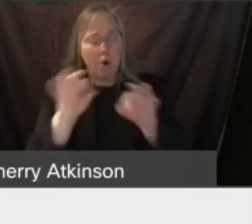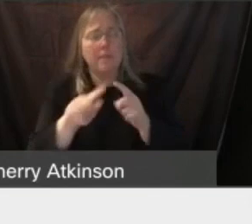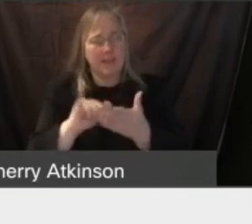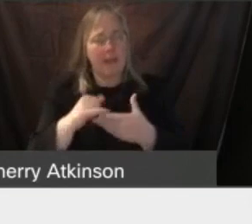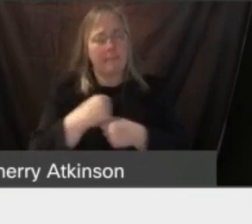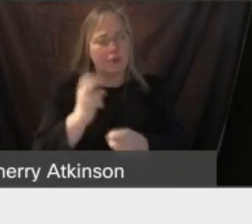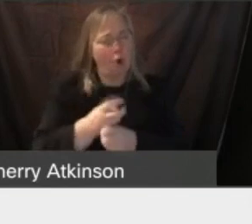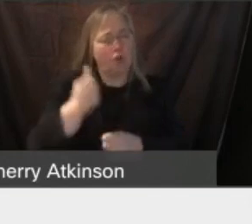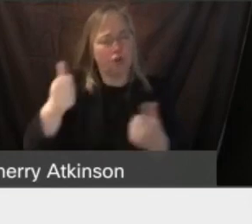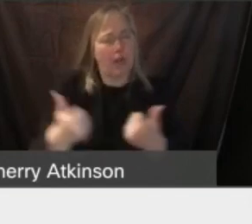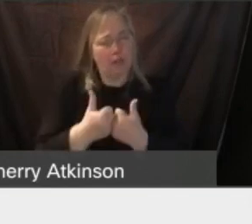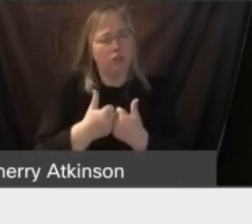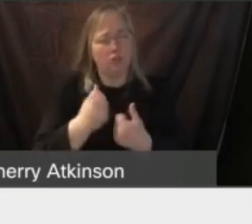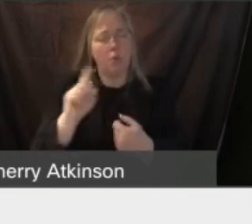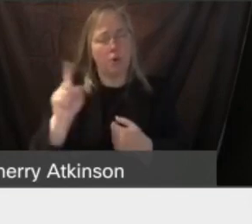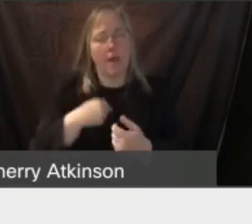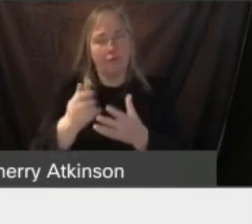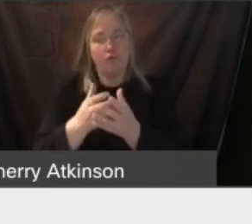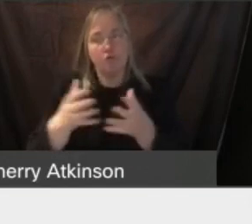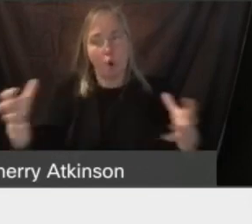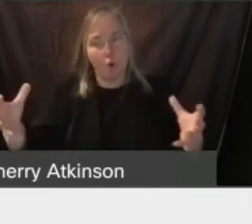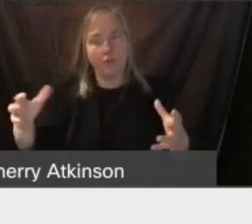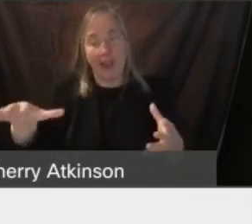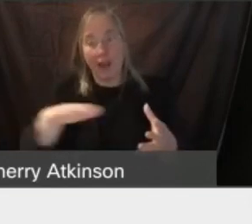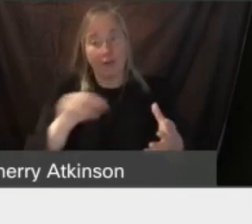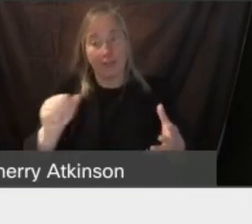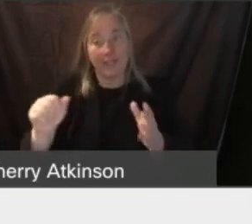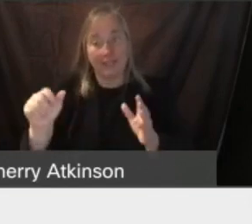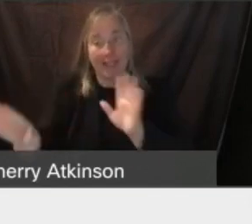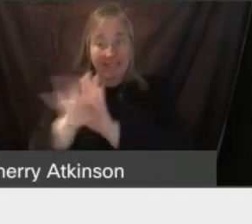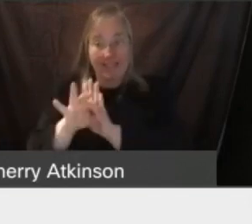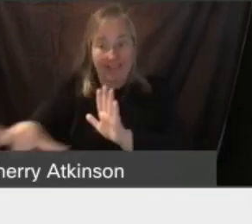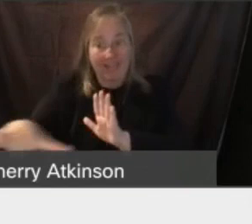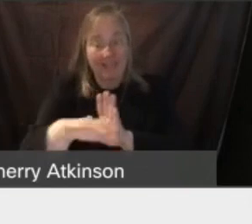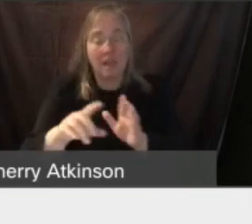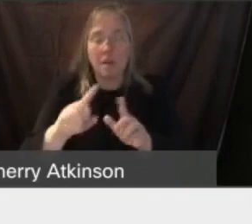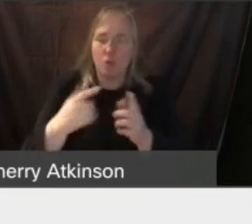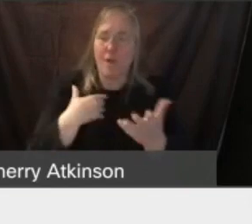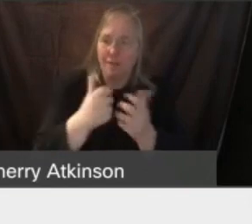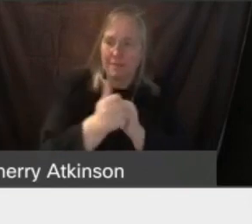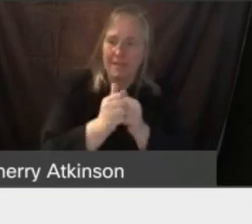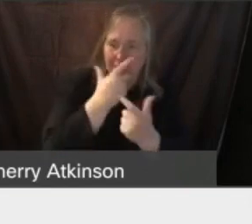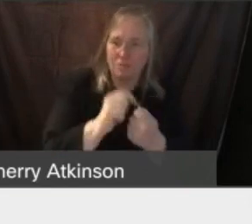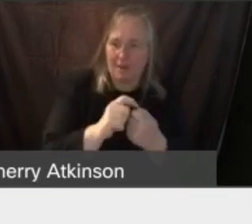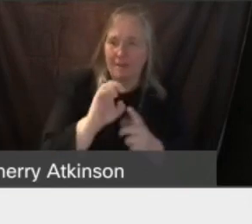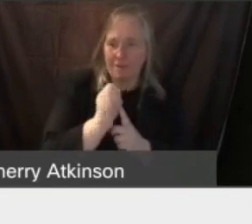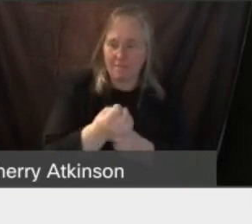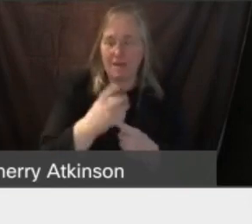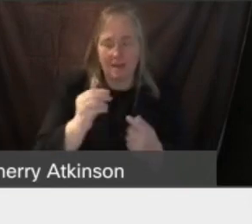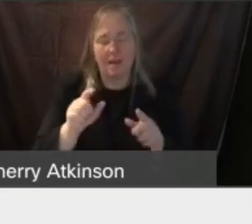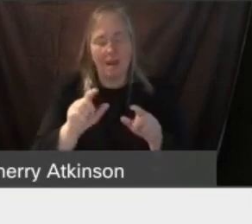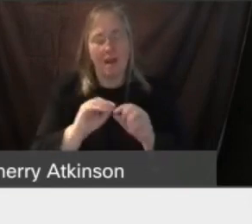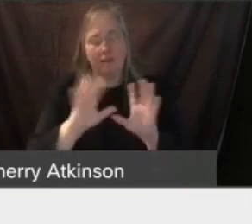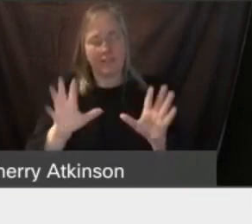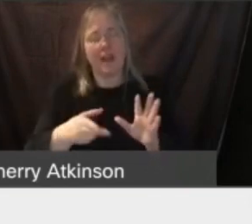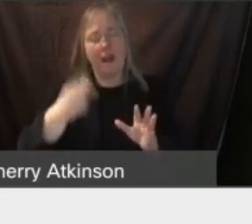growth areas designated, and you've got these competing interests. Obviously, high fees, excise taxes, and